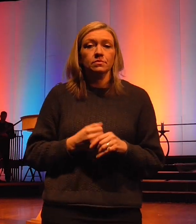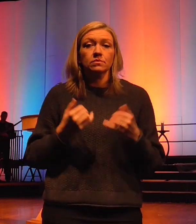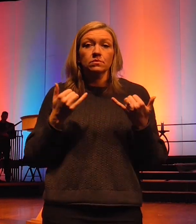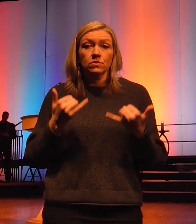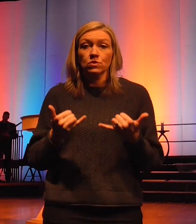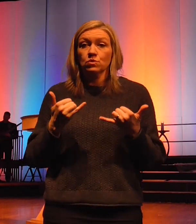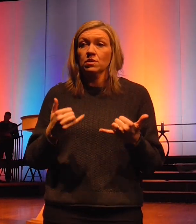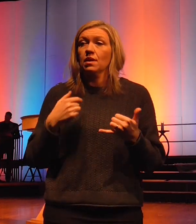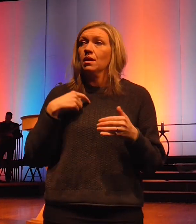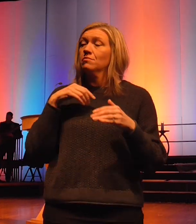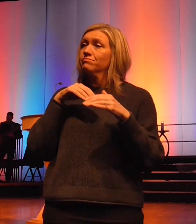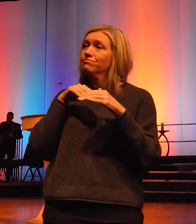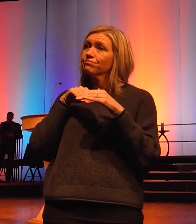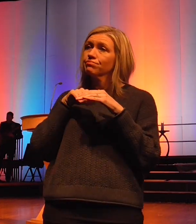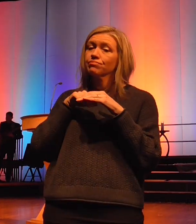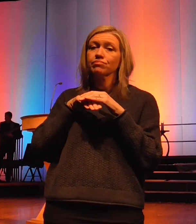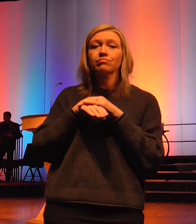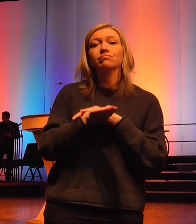Today I enter